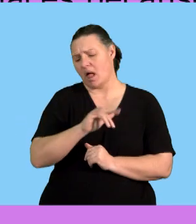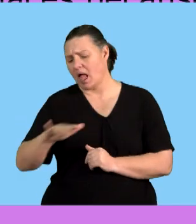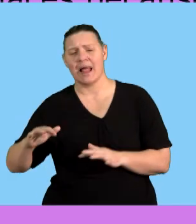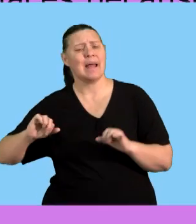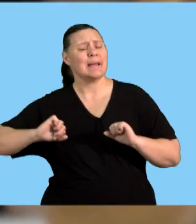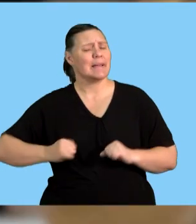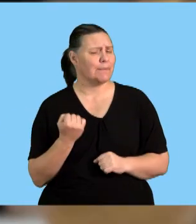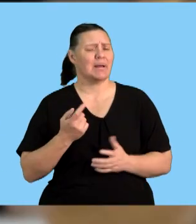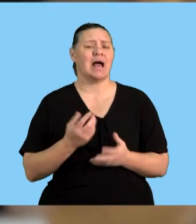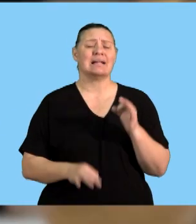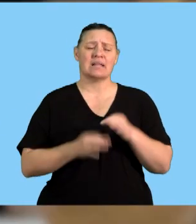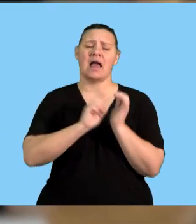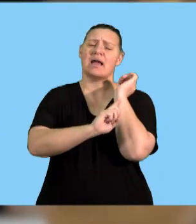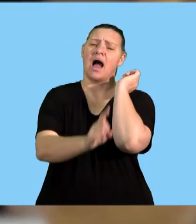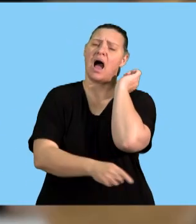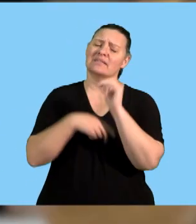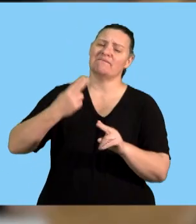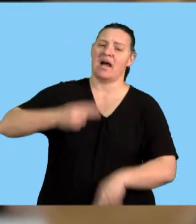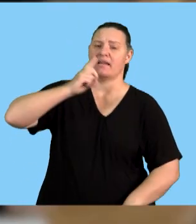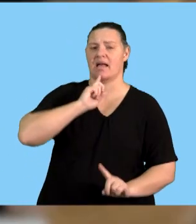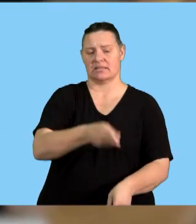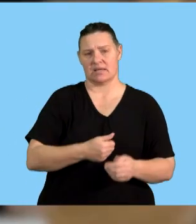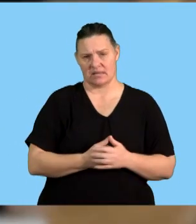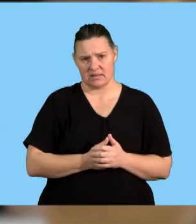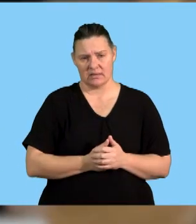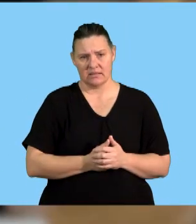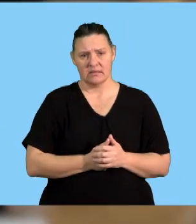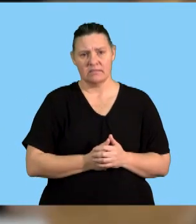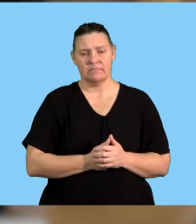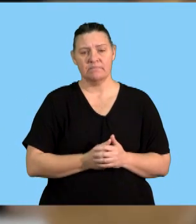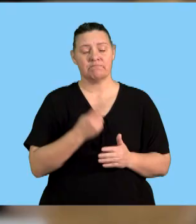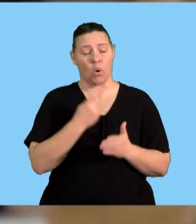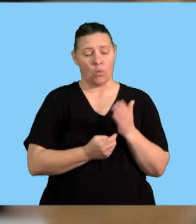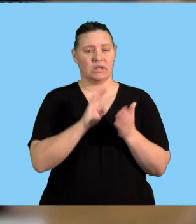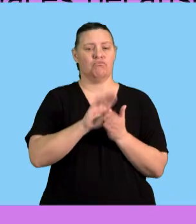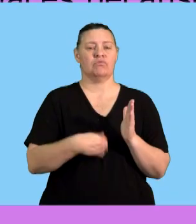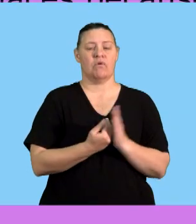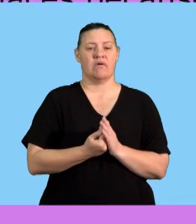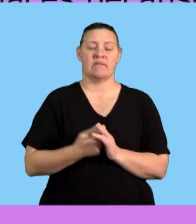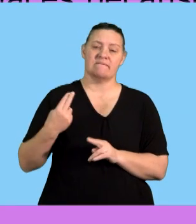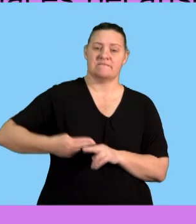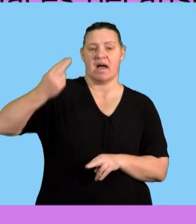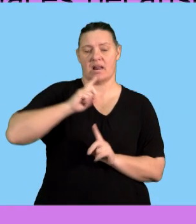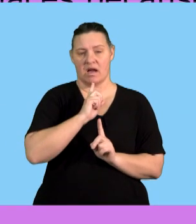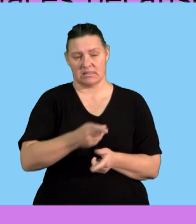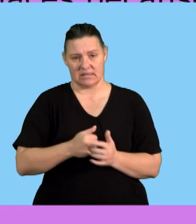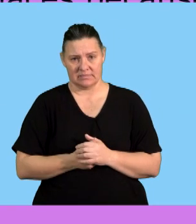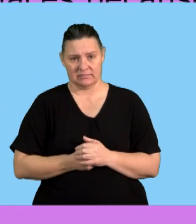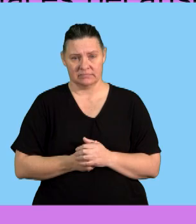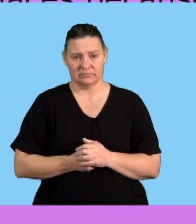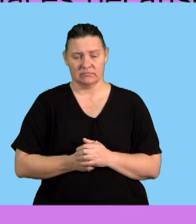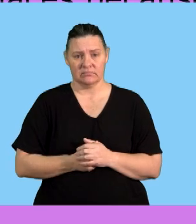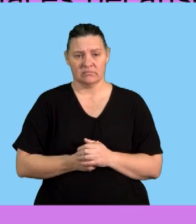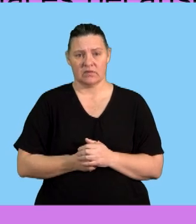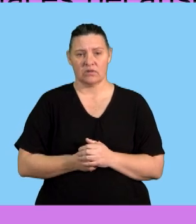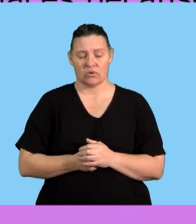decimals until the final answer. So only round off at the final answer